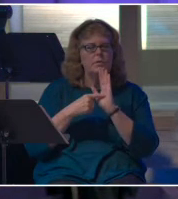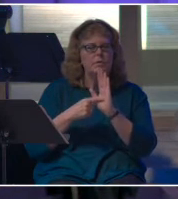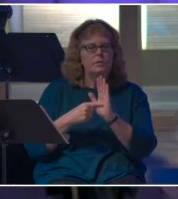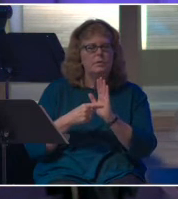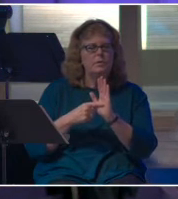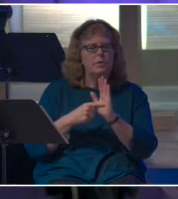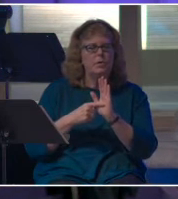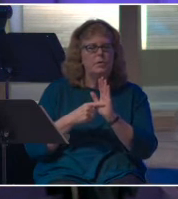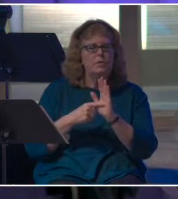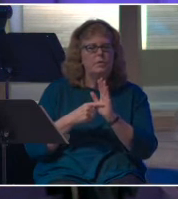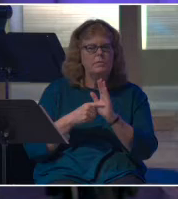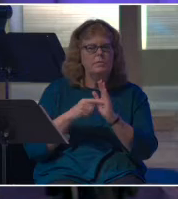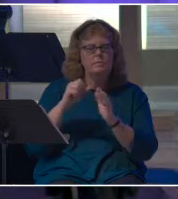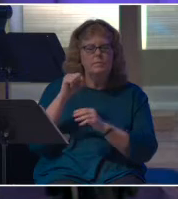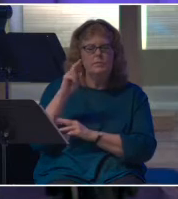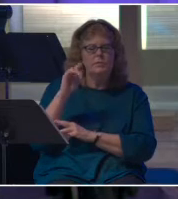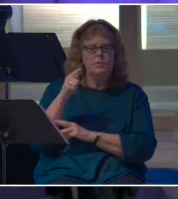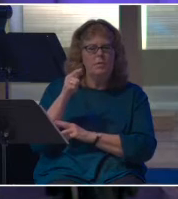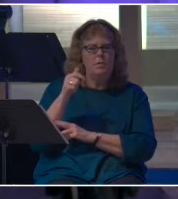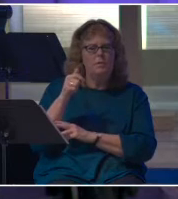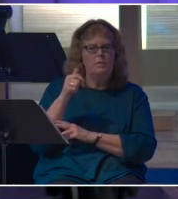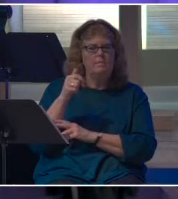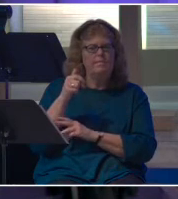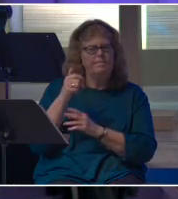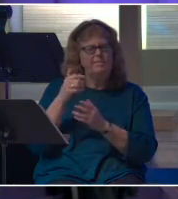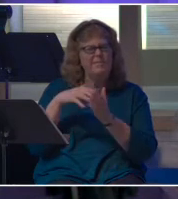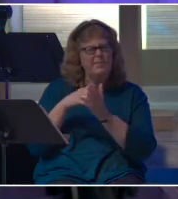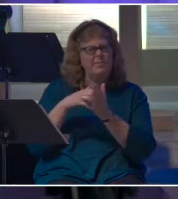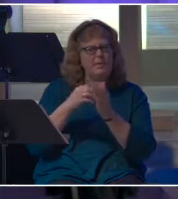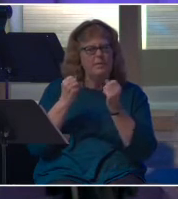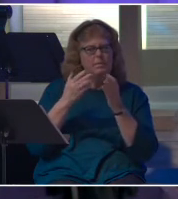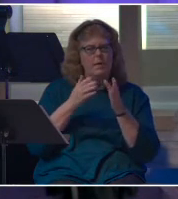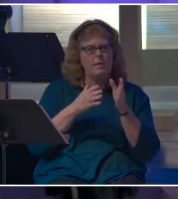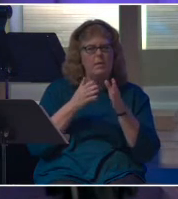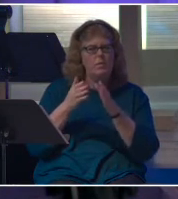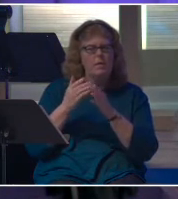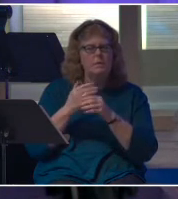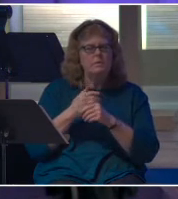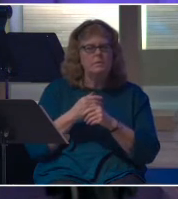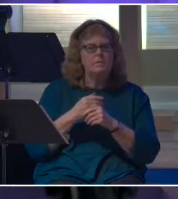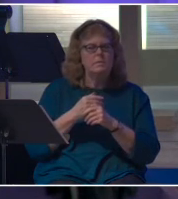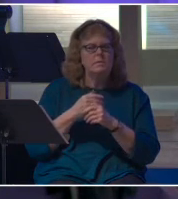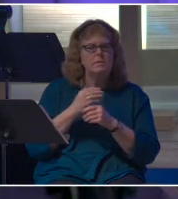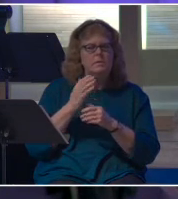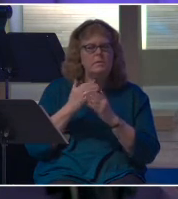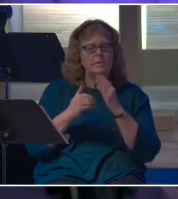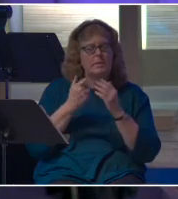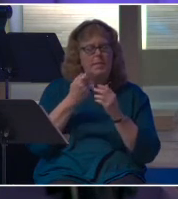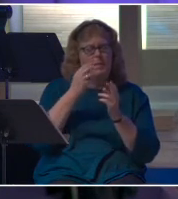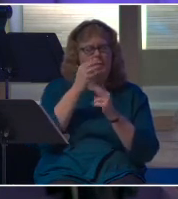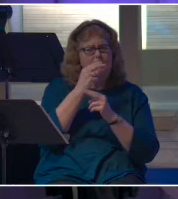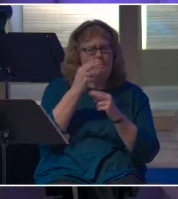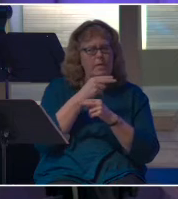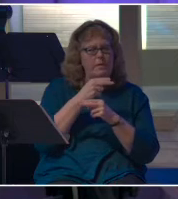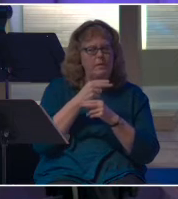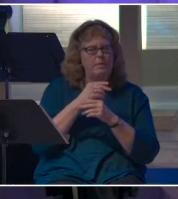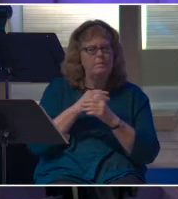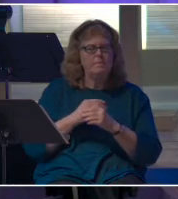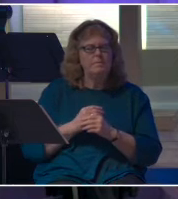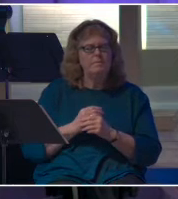the inadequacy of Saul in a variety of ways, some of which are very comical and will continue to be